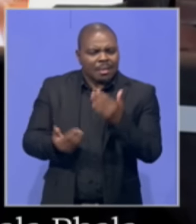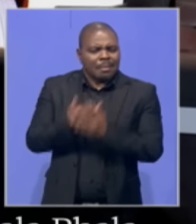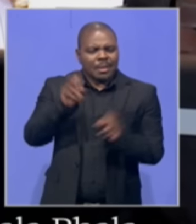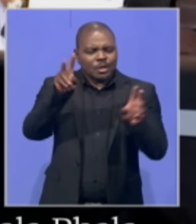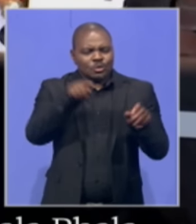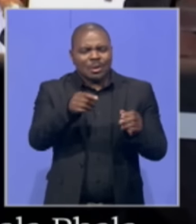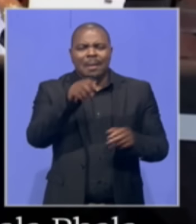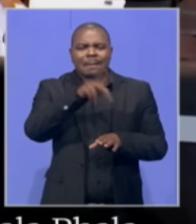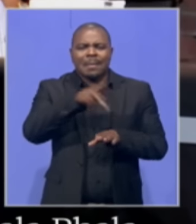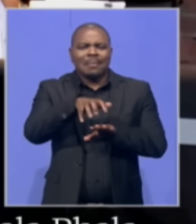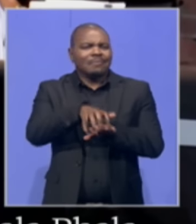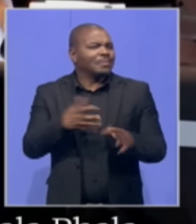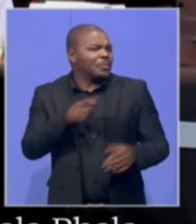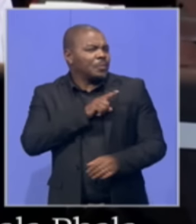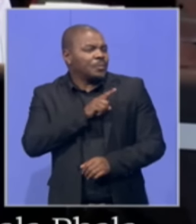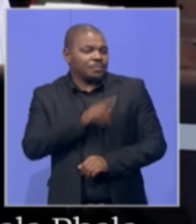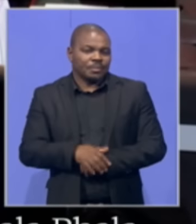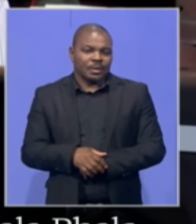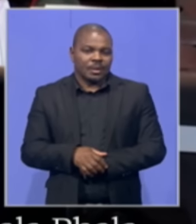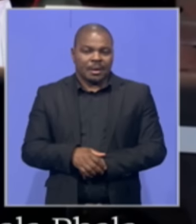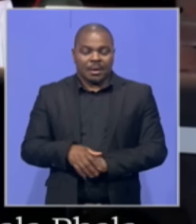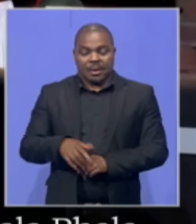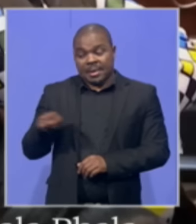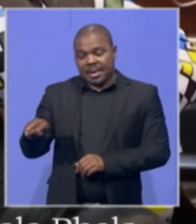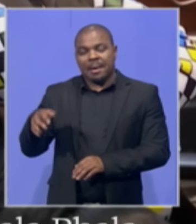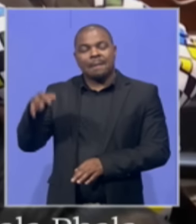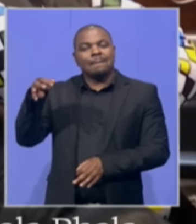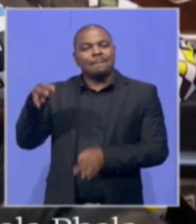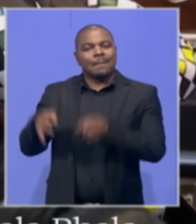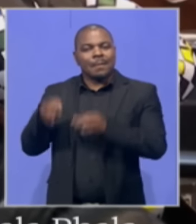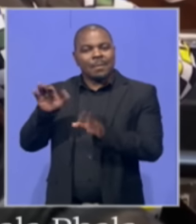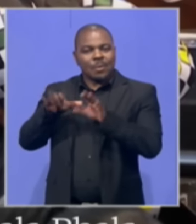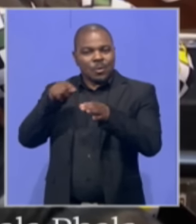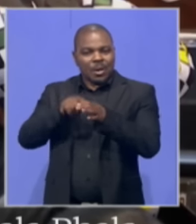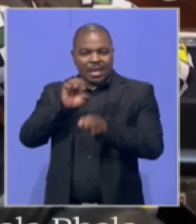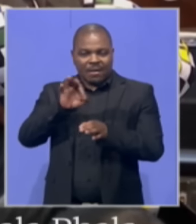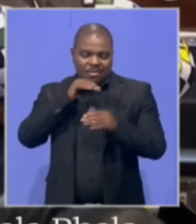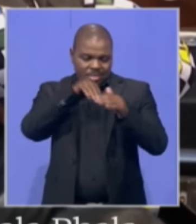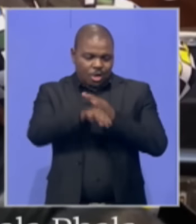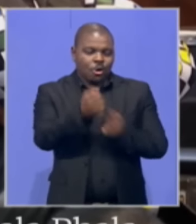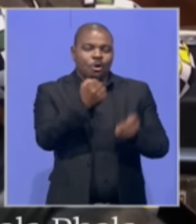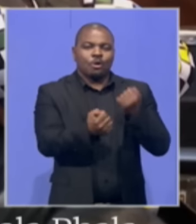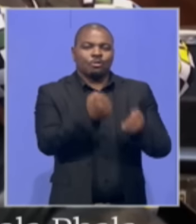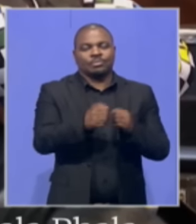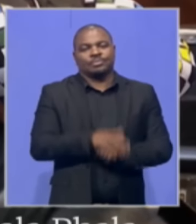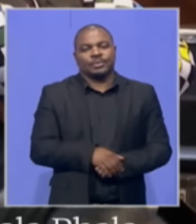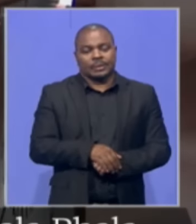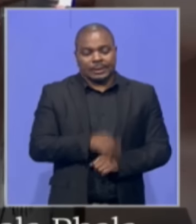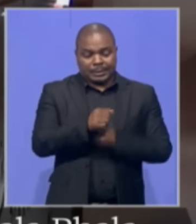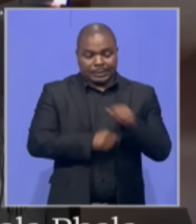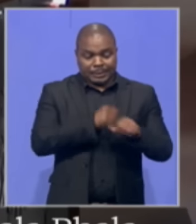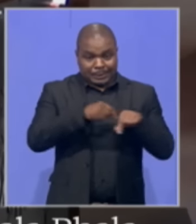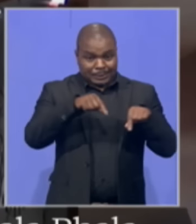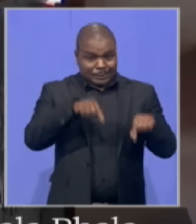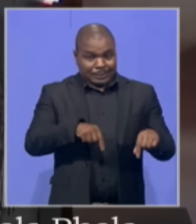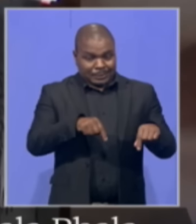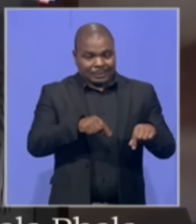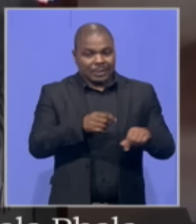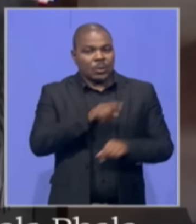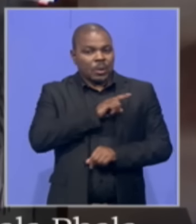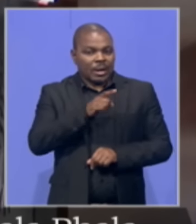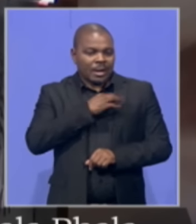Phalaphala. Se ke jaaka fa lekokolo la sepolotiki le gogetse morero o kwa kgotlatshekelo ka kgwedi ya Tlhakole monongwaga go